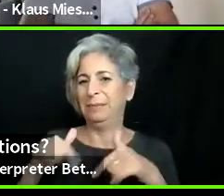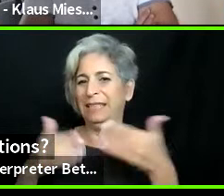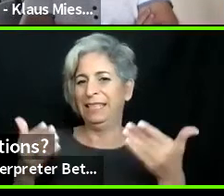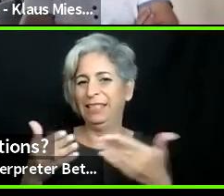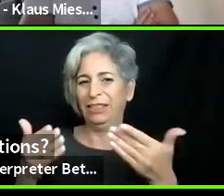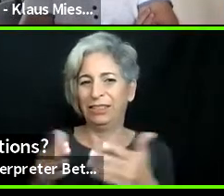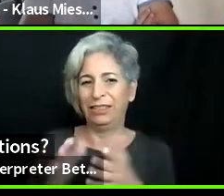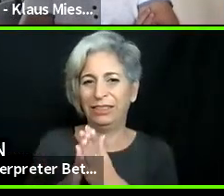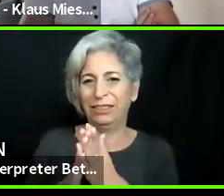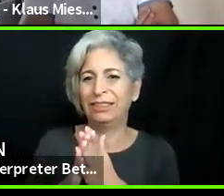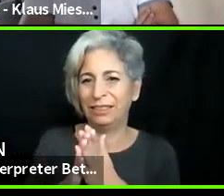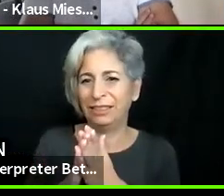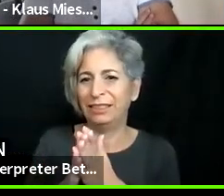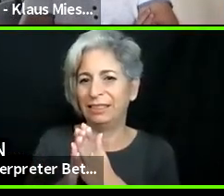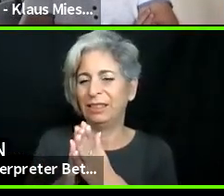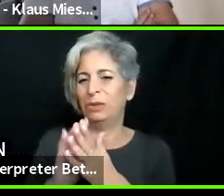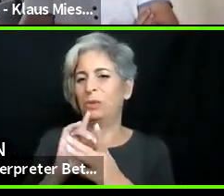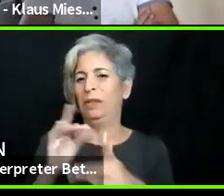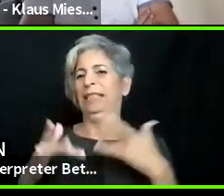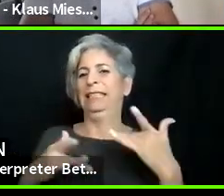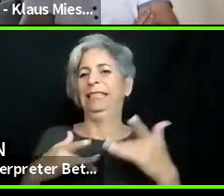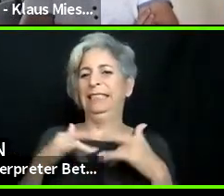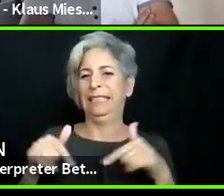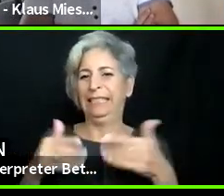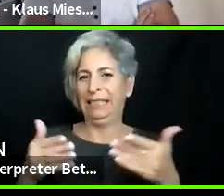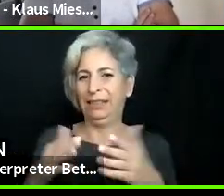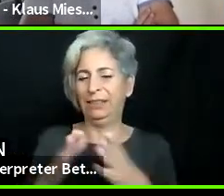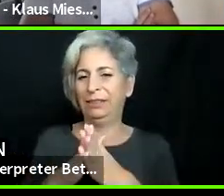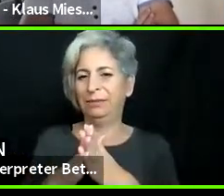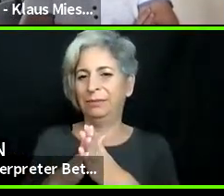Zayed University. Extremely excited.